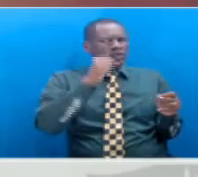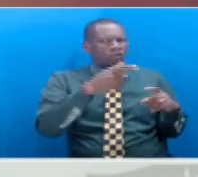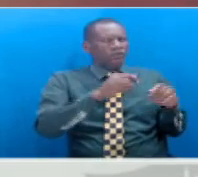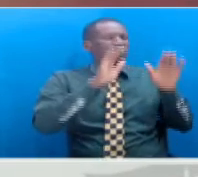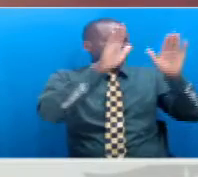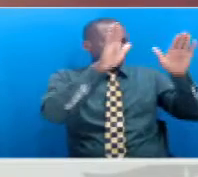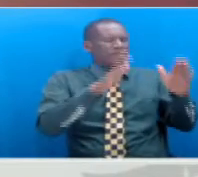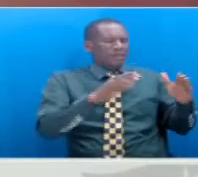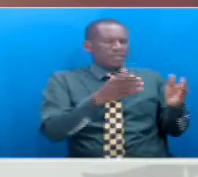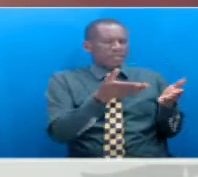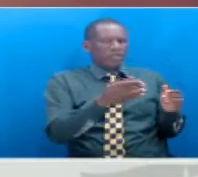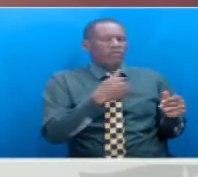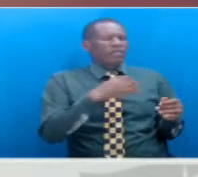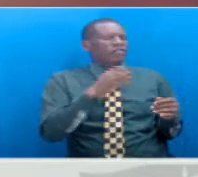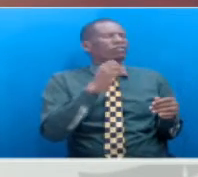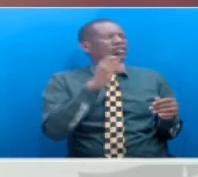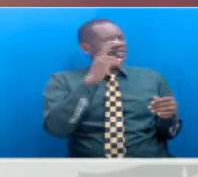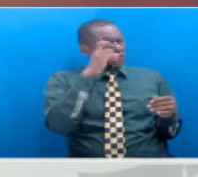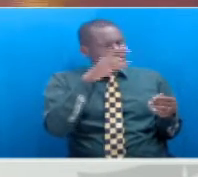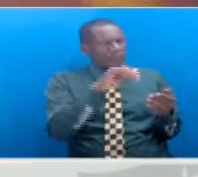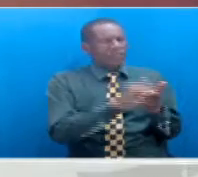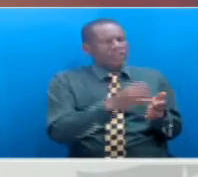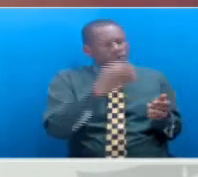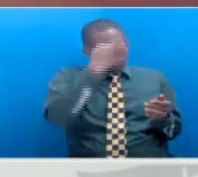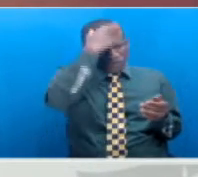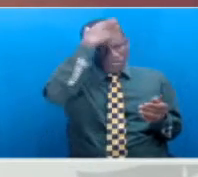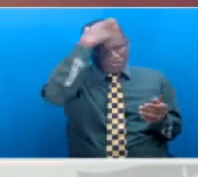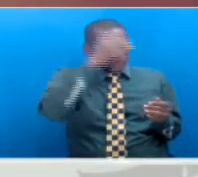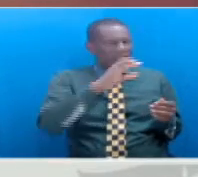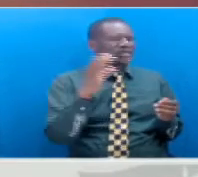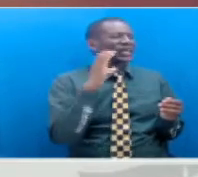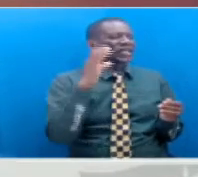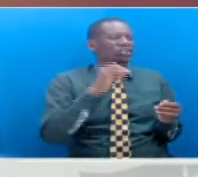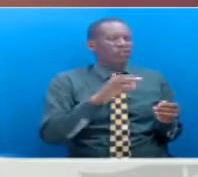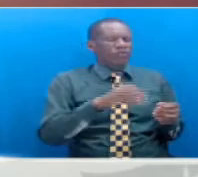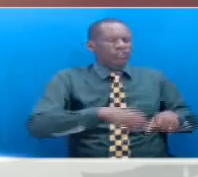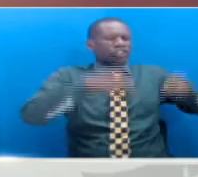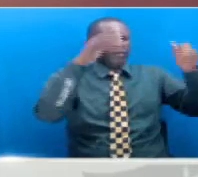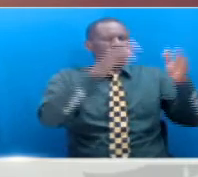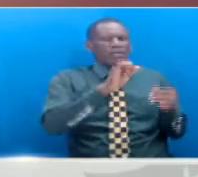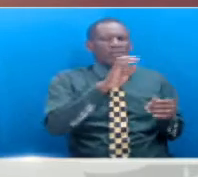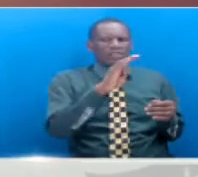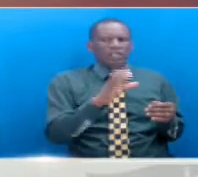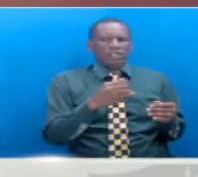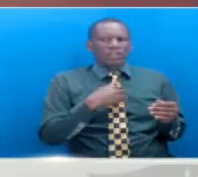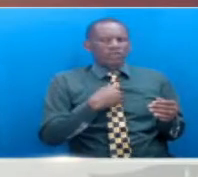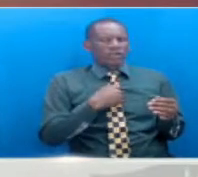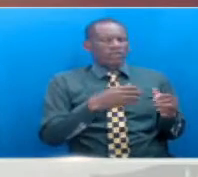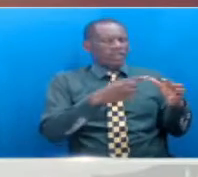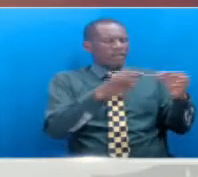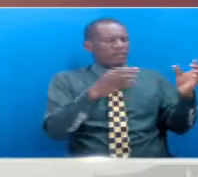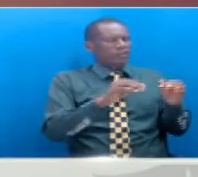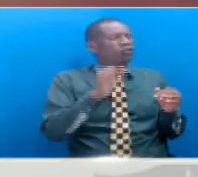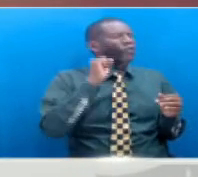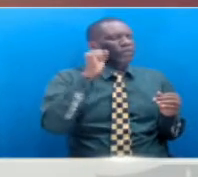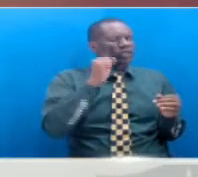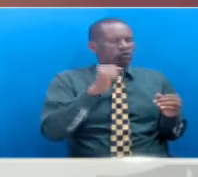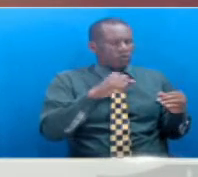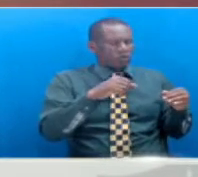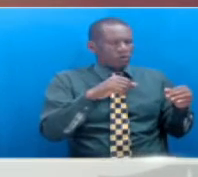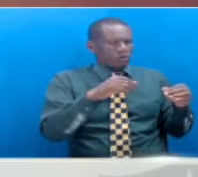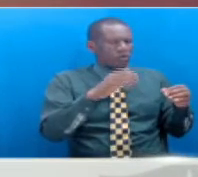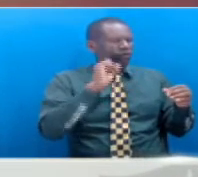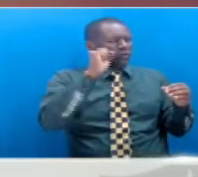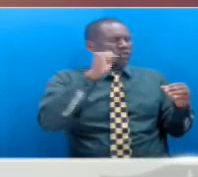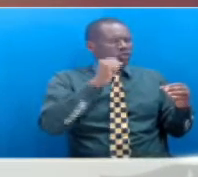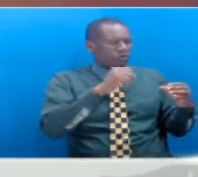campaign trail, we've had allegations of, Wetangula is Chebukati's cousin. You know, do you have any message for the political players ahead